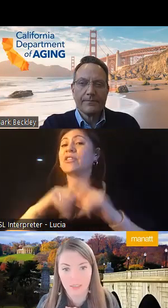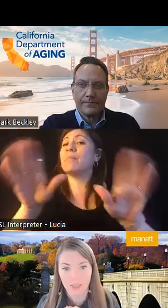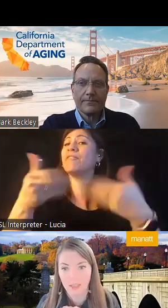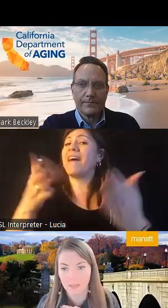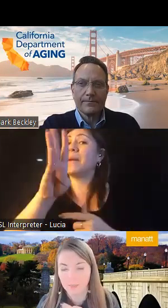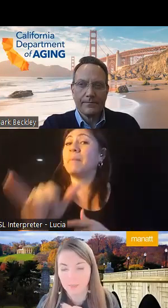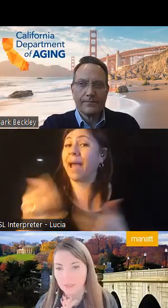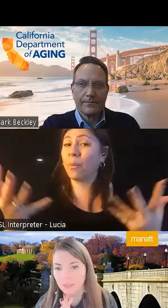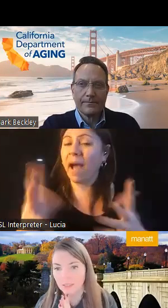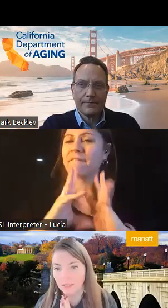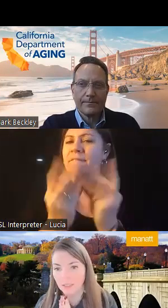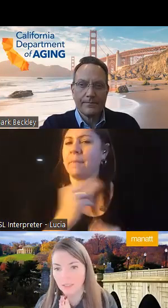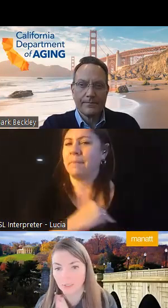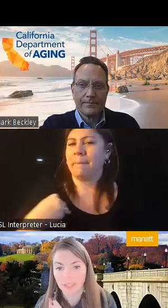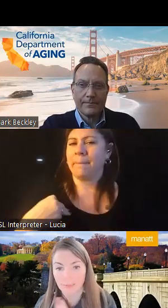highlighting that